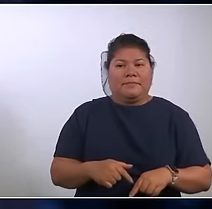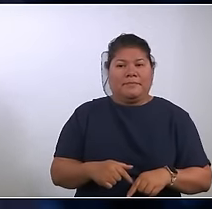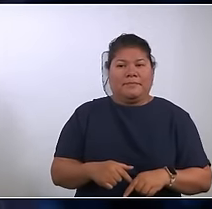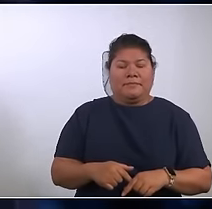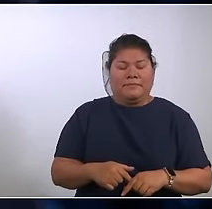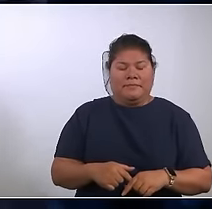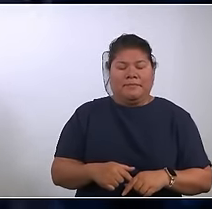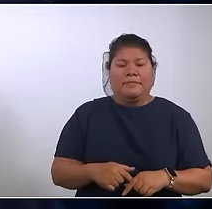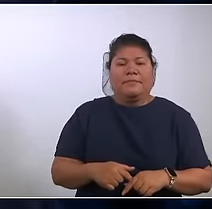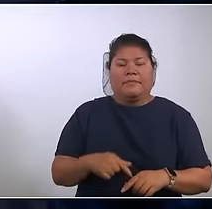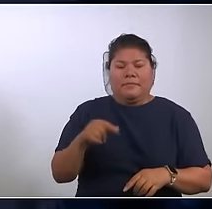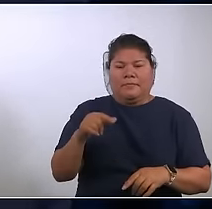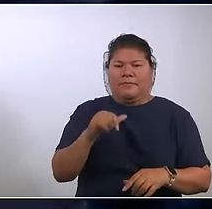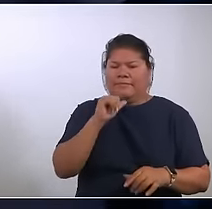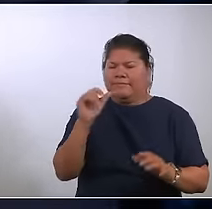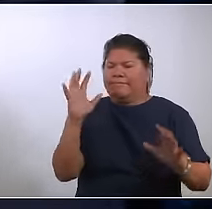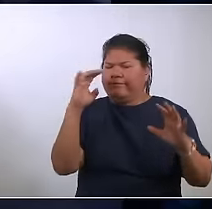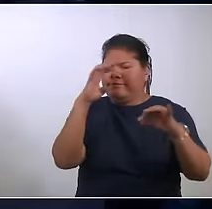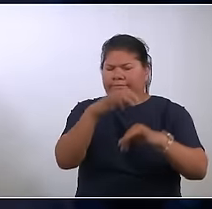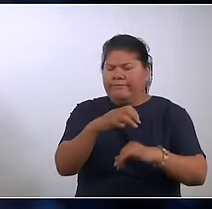No son misterio.